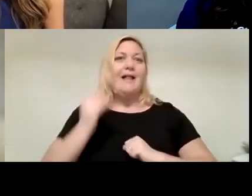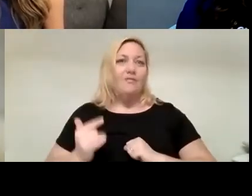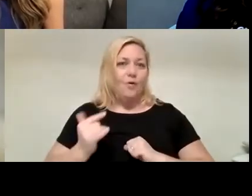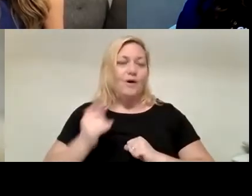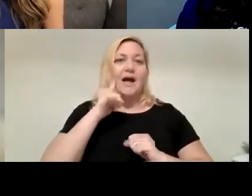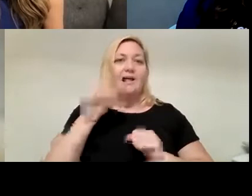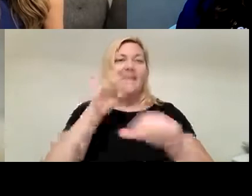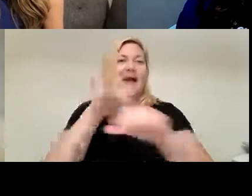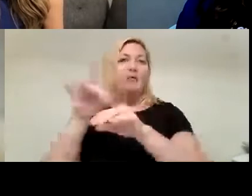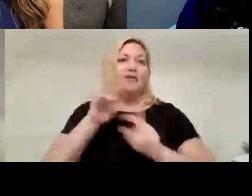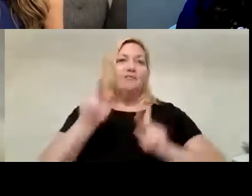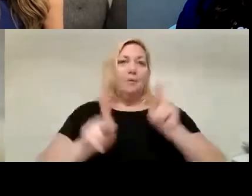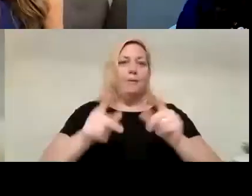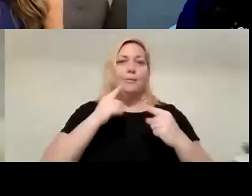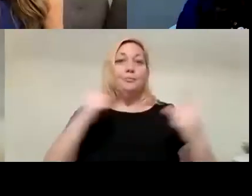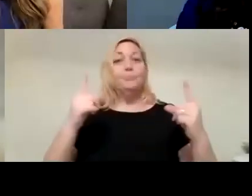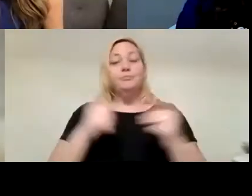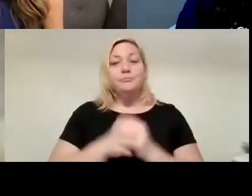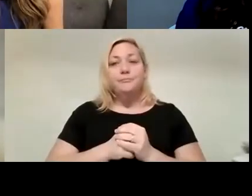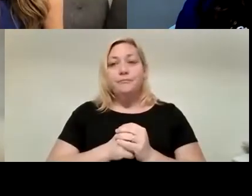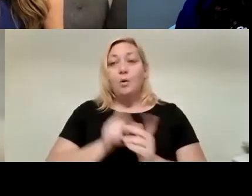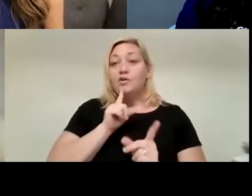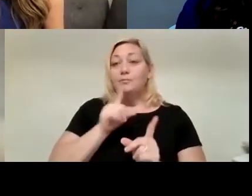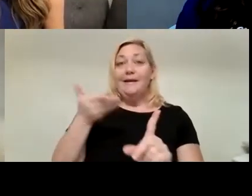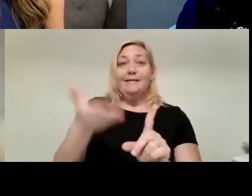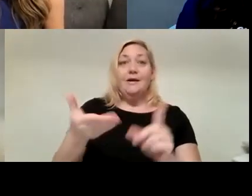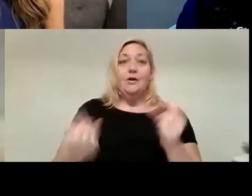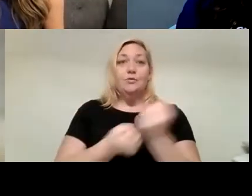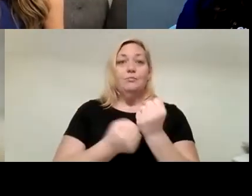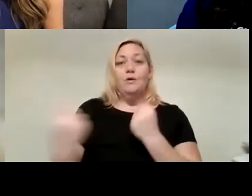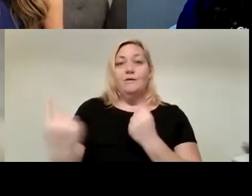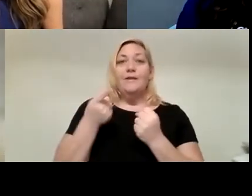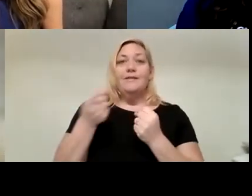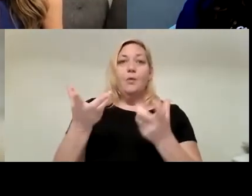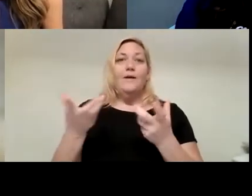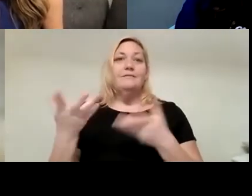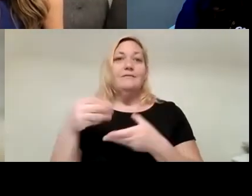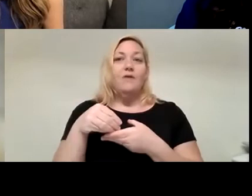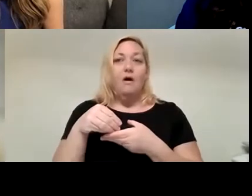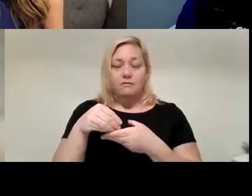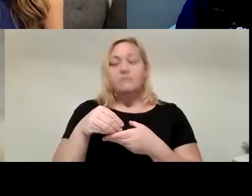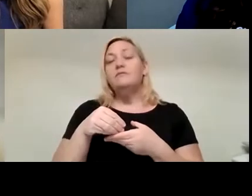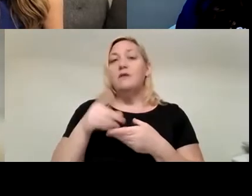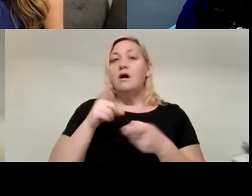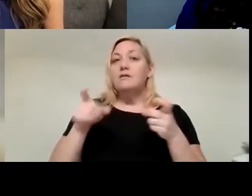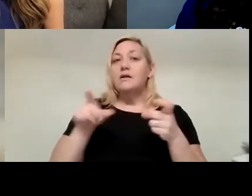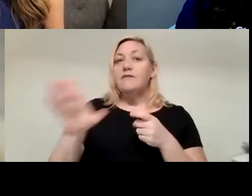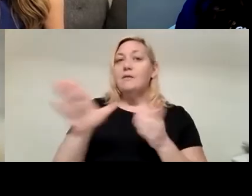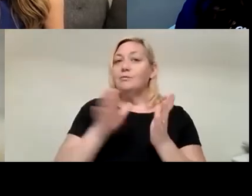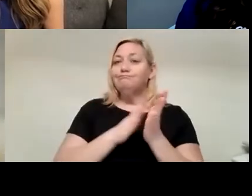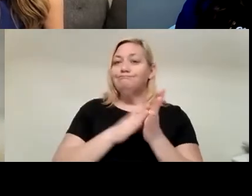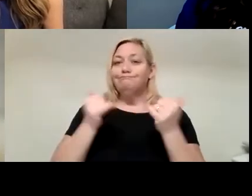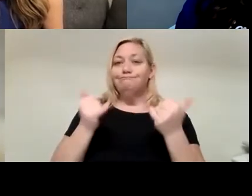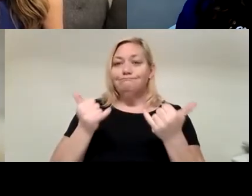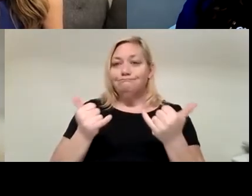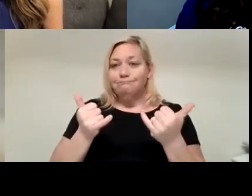outreach. Or just being there for someone that wants to get involved. I'll give him a shout out, Arnel